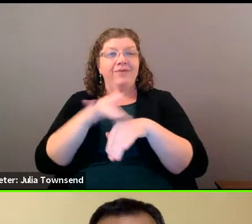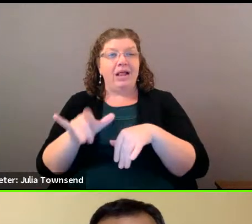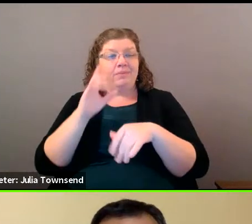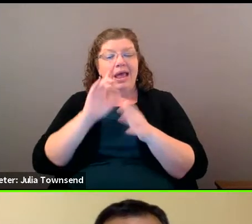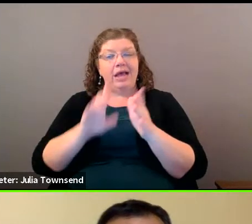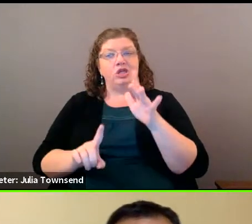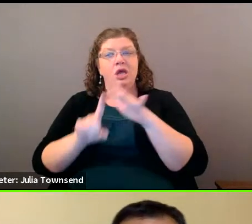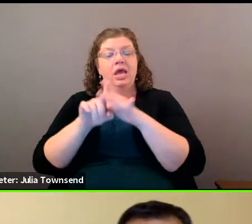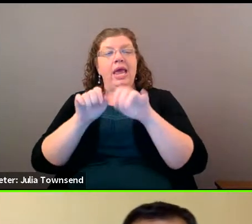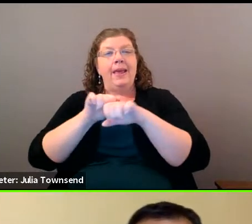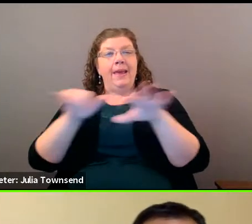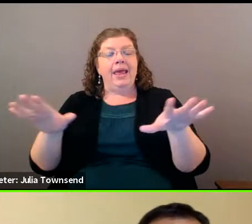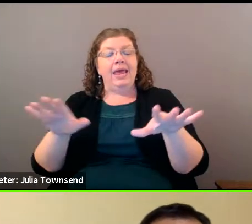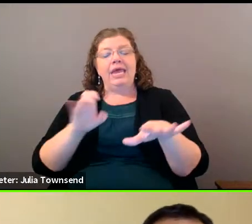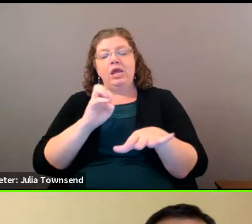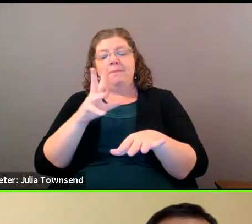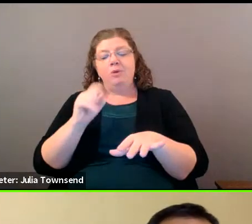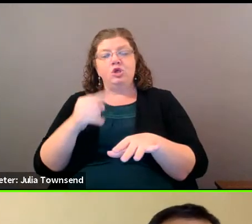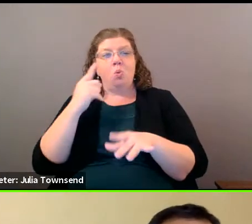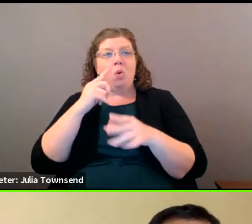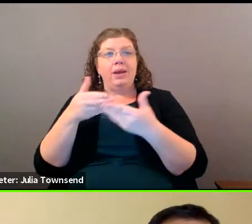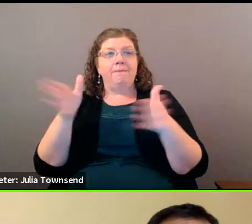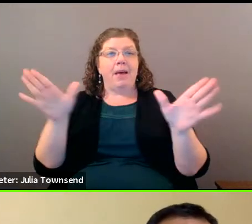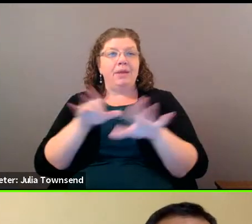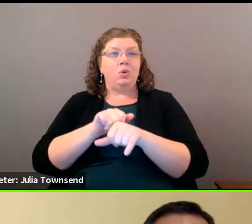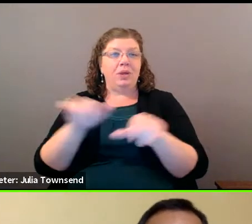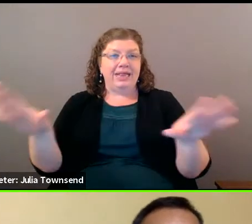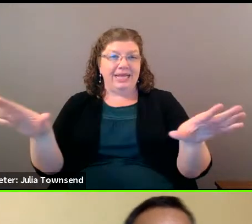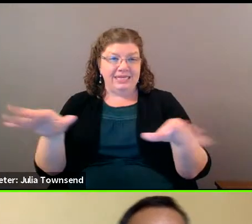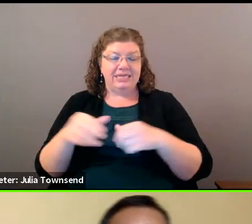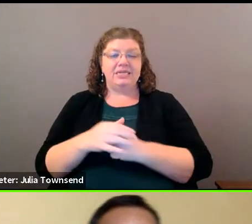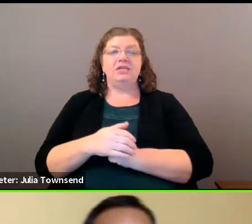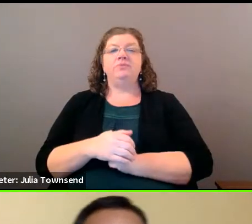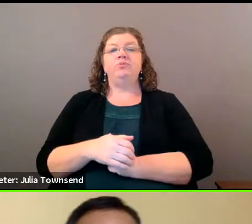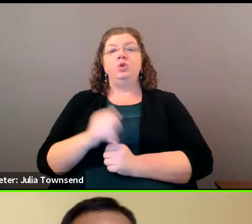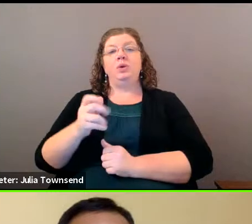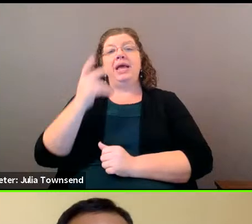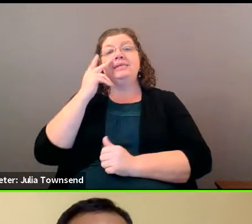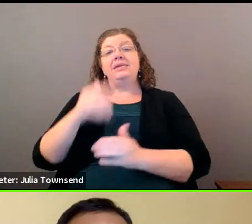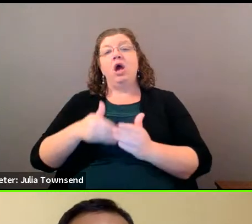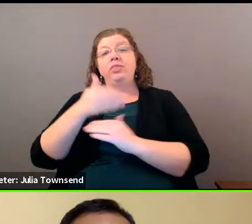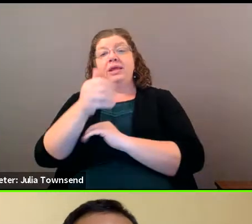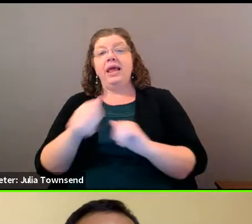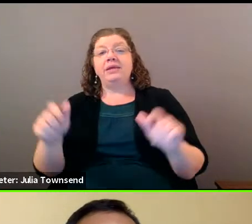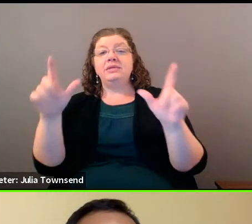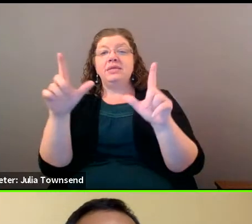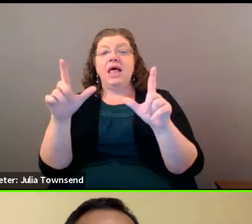public release. And so here you can see on the next slide there, Brian,